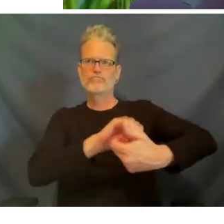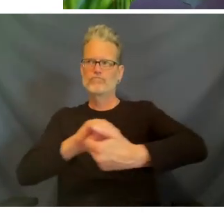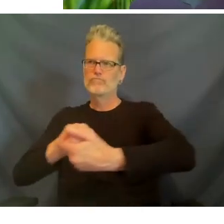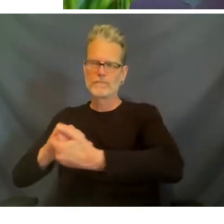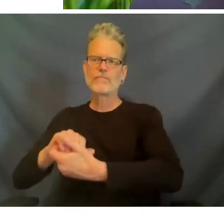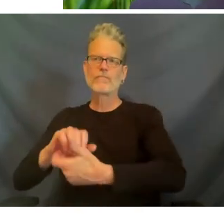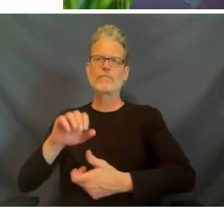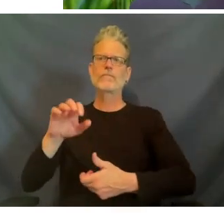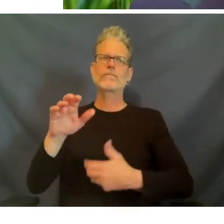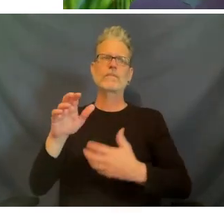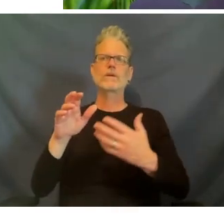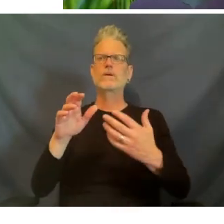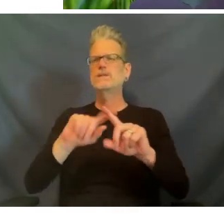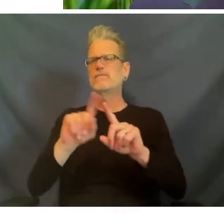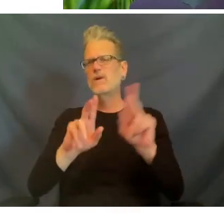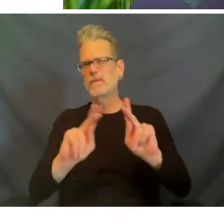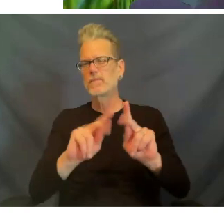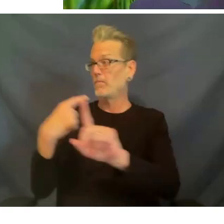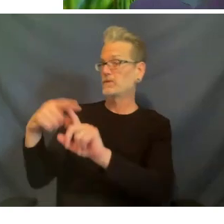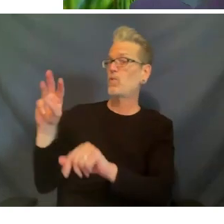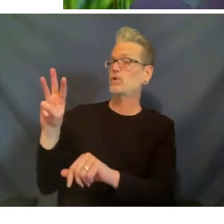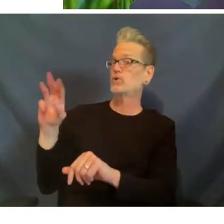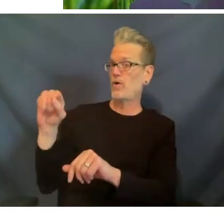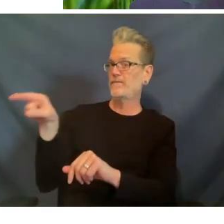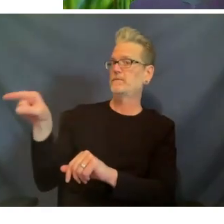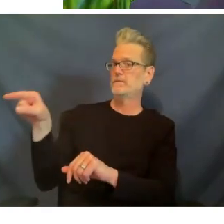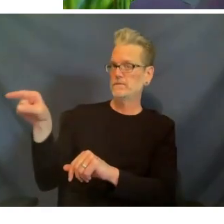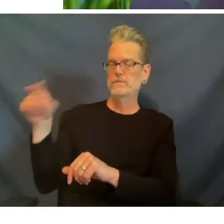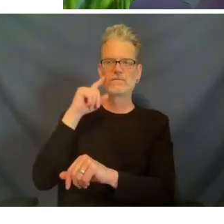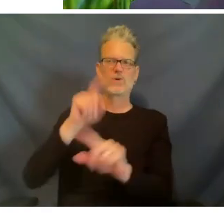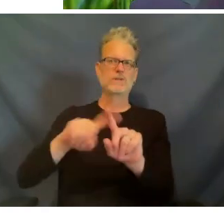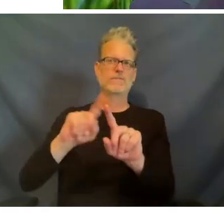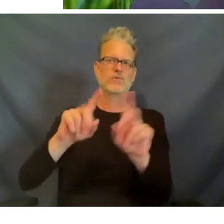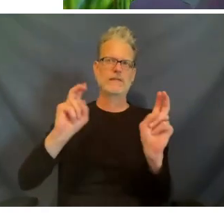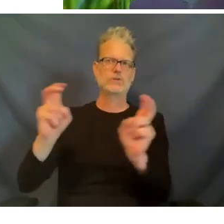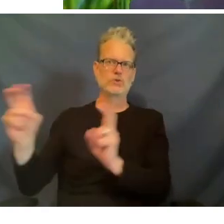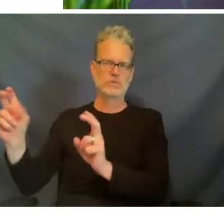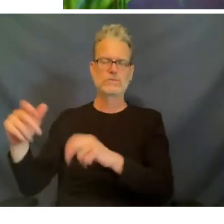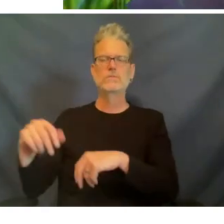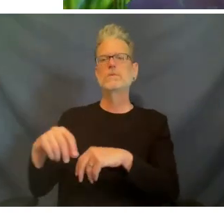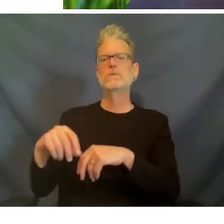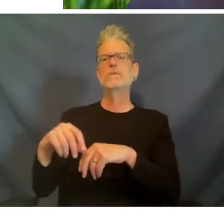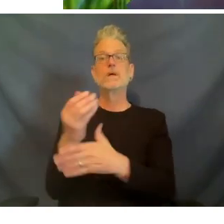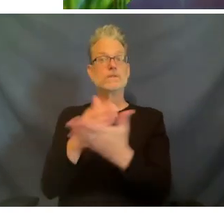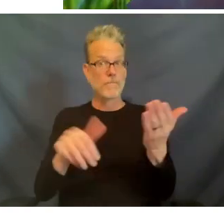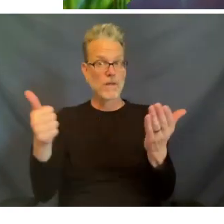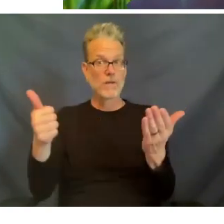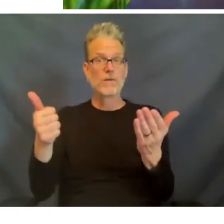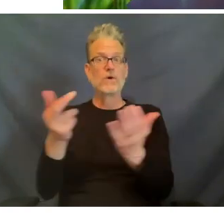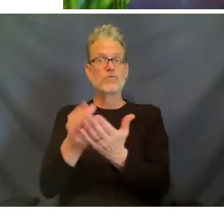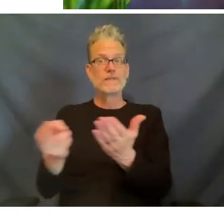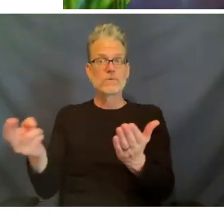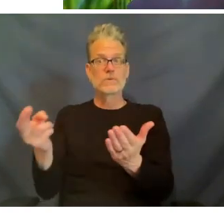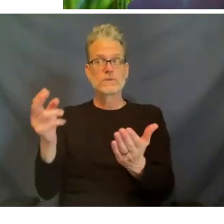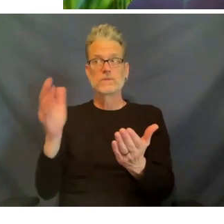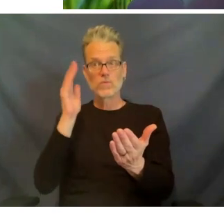and also as we work with the Washington office programs on a variety of different issues. And so some other resources that you're going to